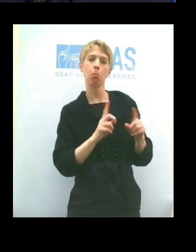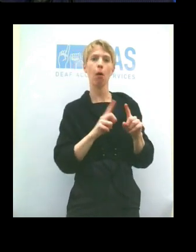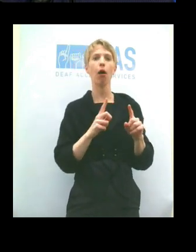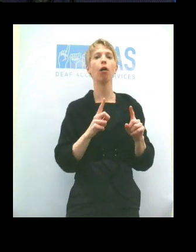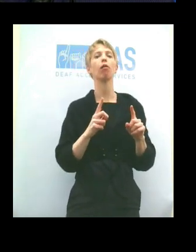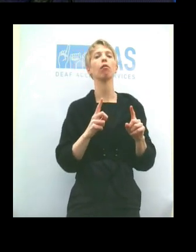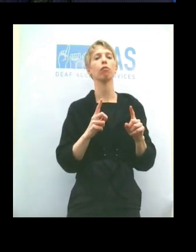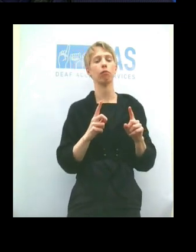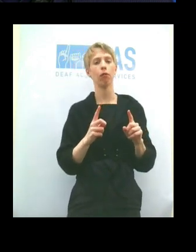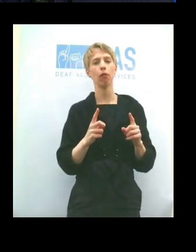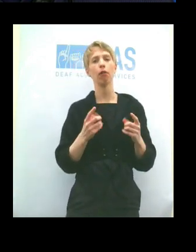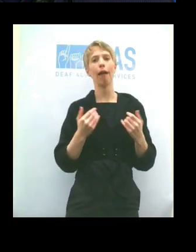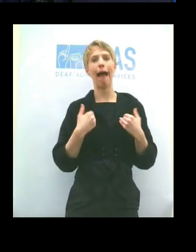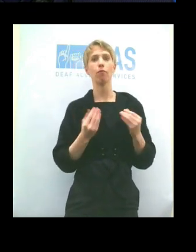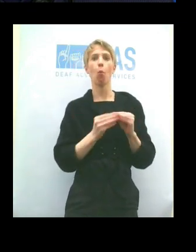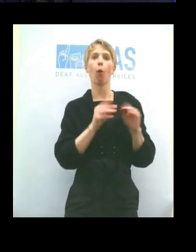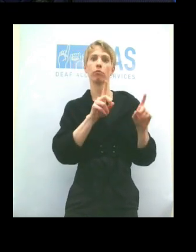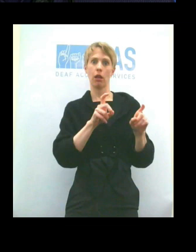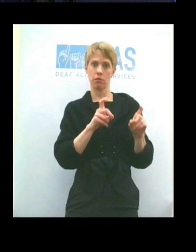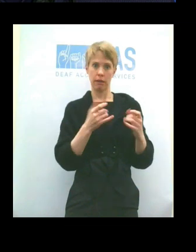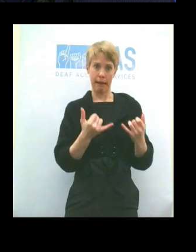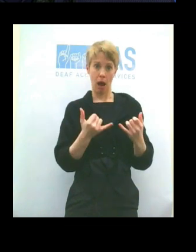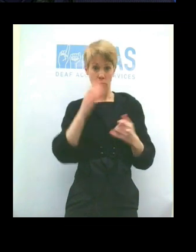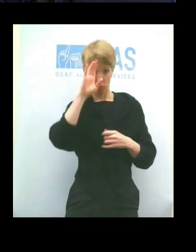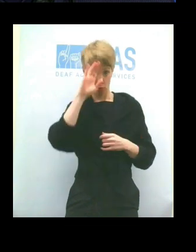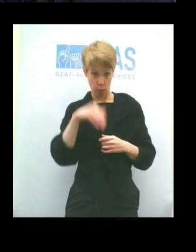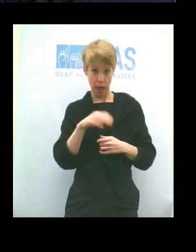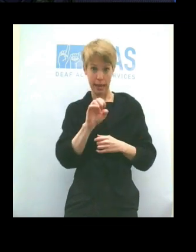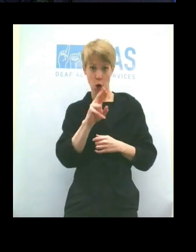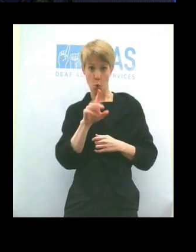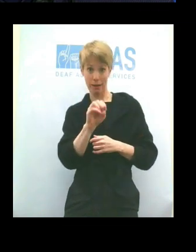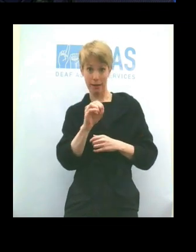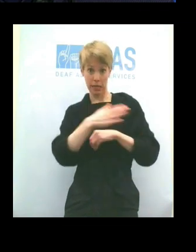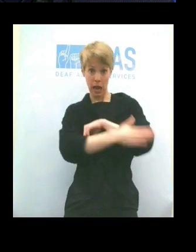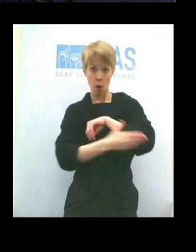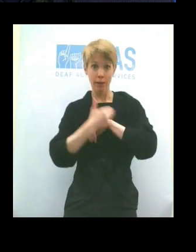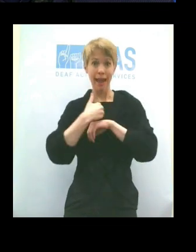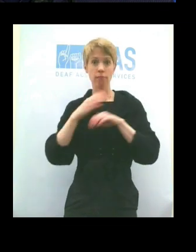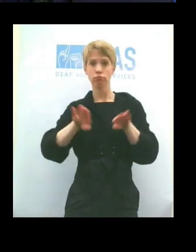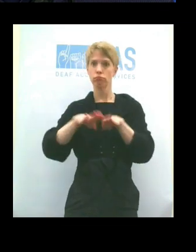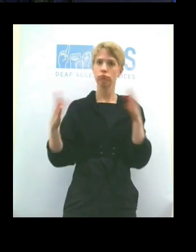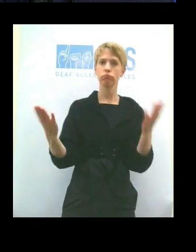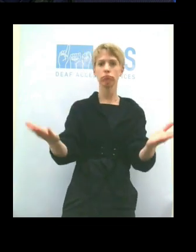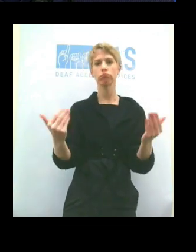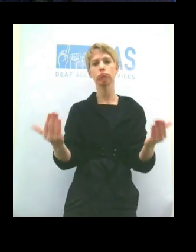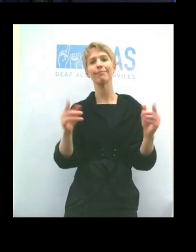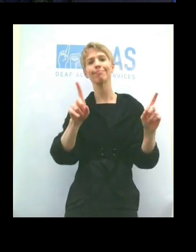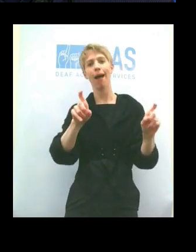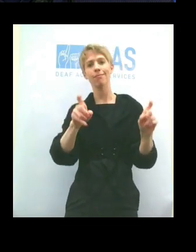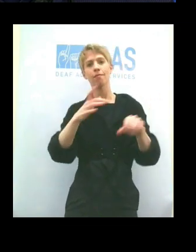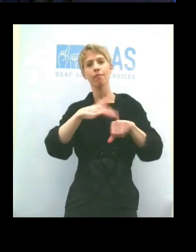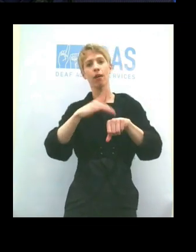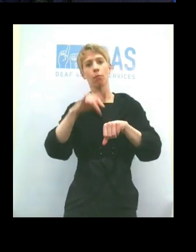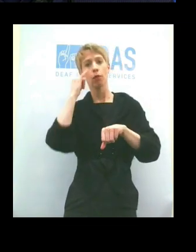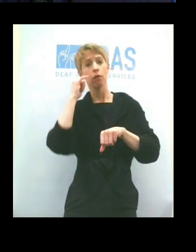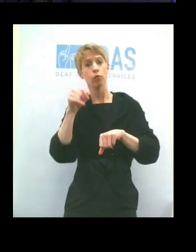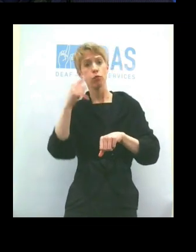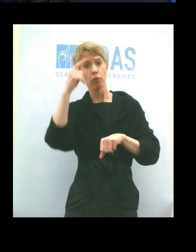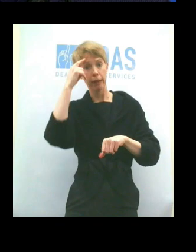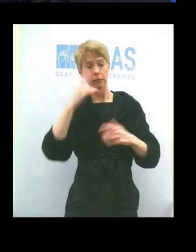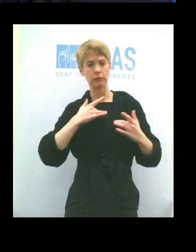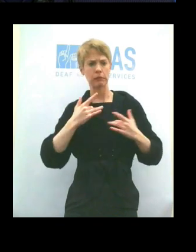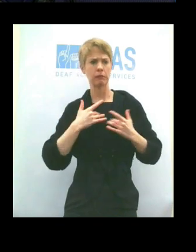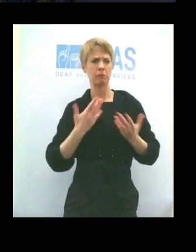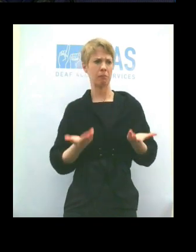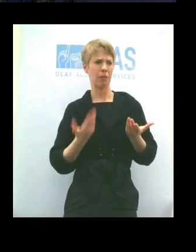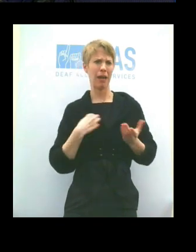Erie County, of course, has opened up testing to anyone who believes they may be at risk of exposure or potentially was